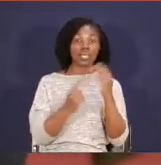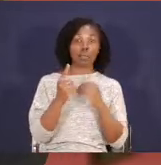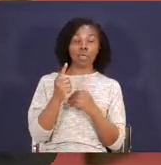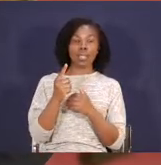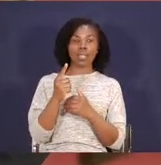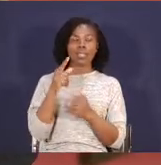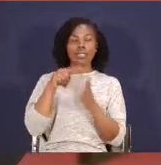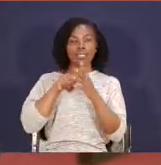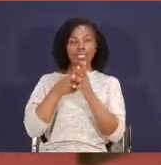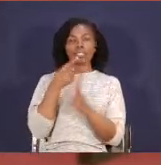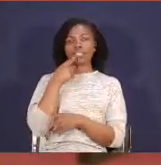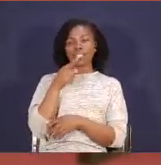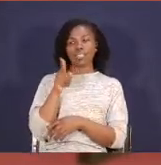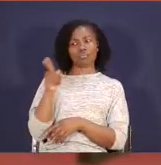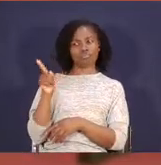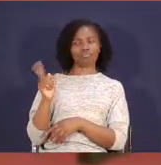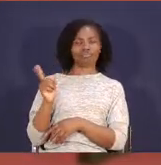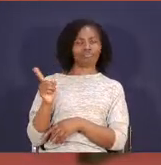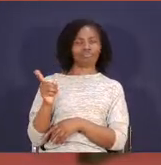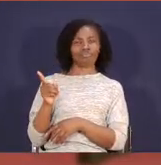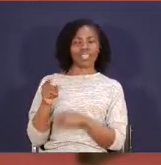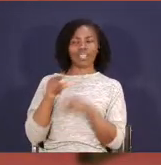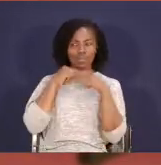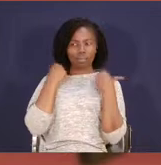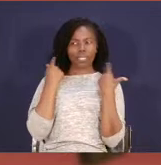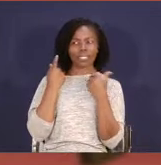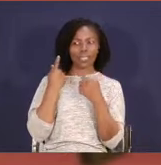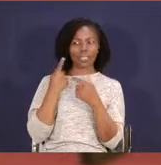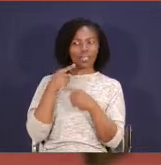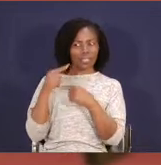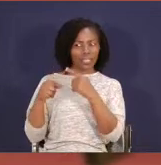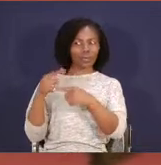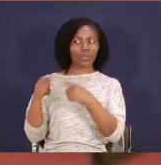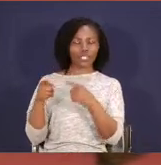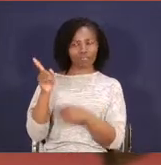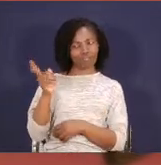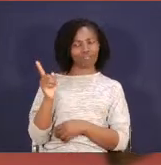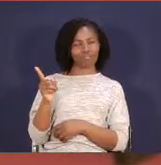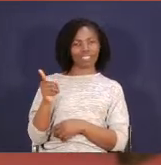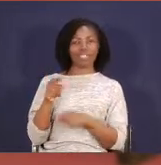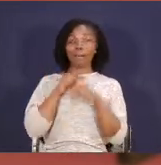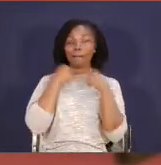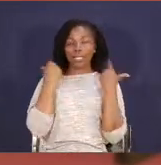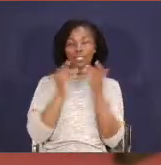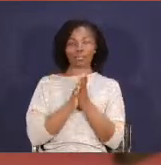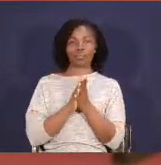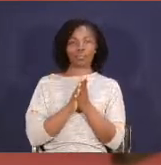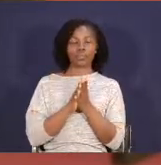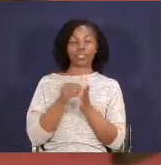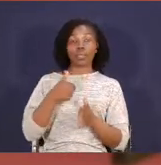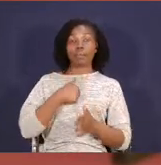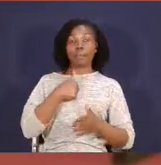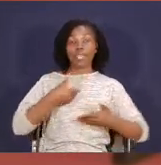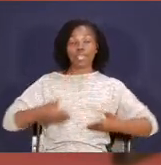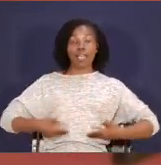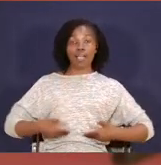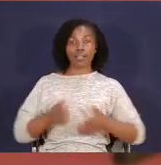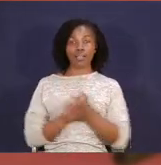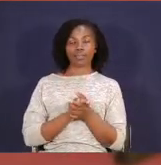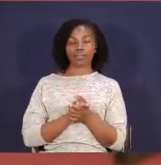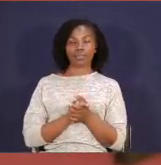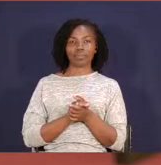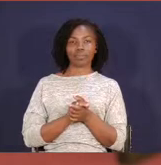there started saying, "Oh, ni pastor, uyu, vile tunaona anaendelea." You know, now I was a young person. Akina Dr.